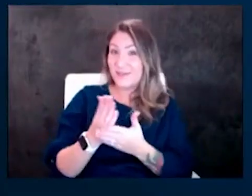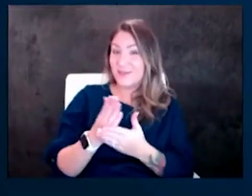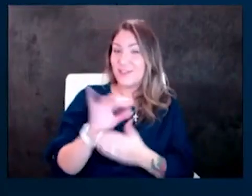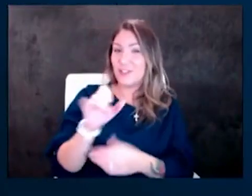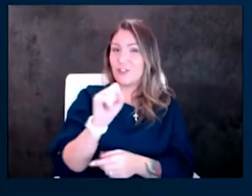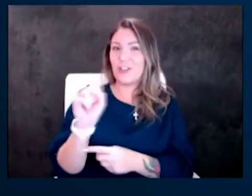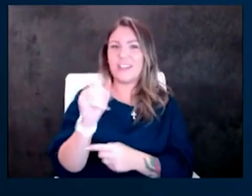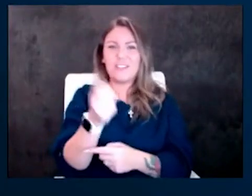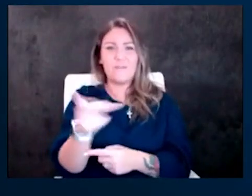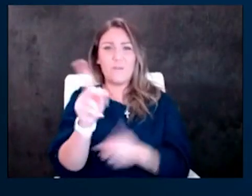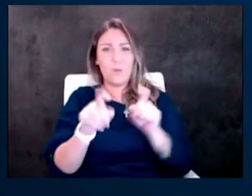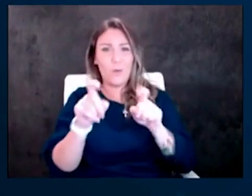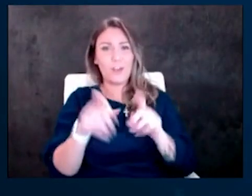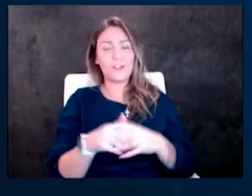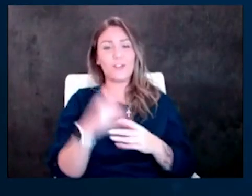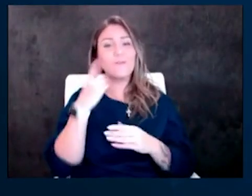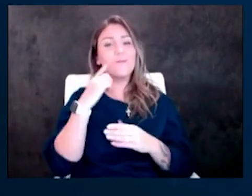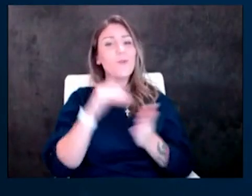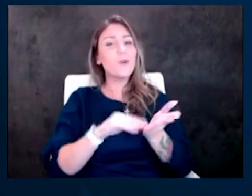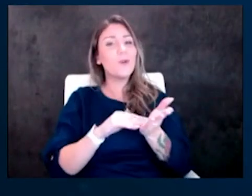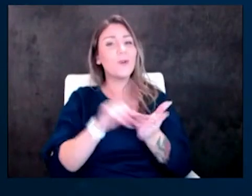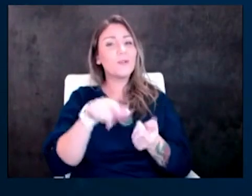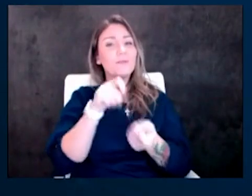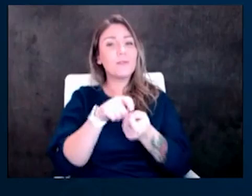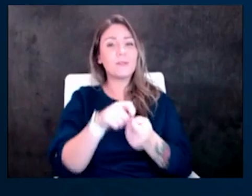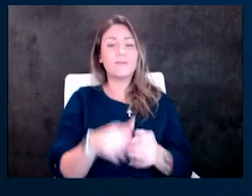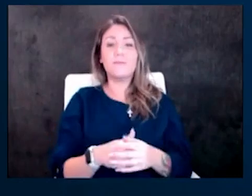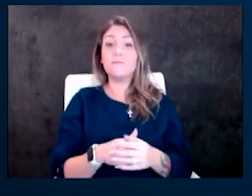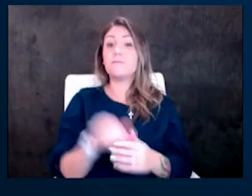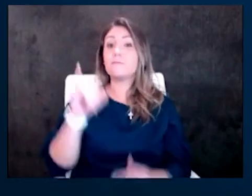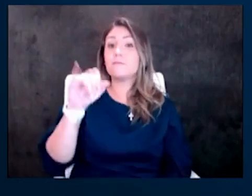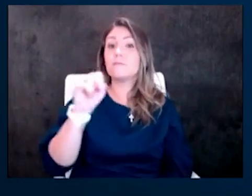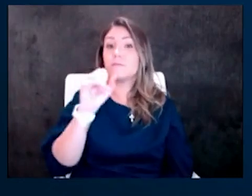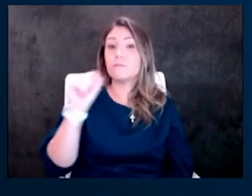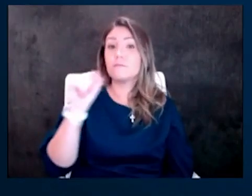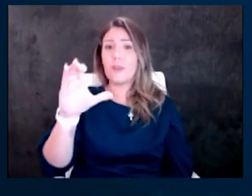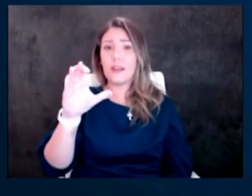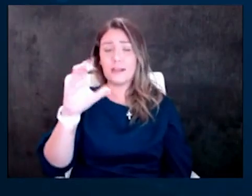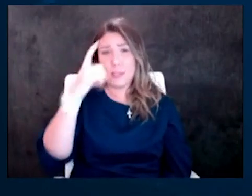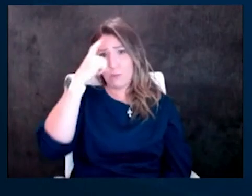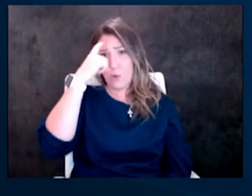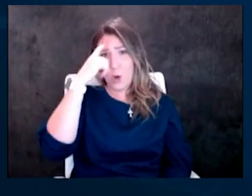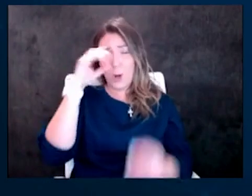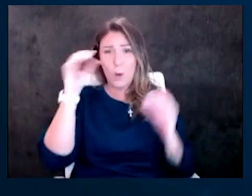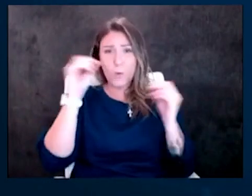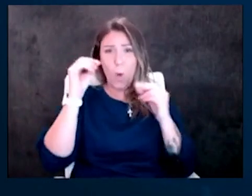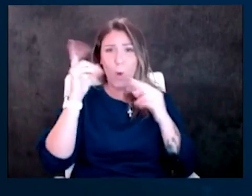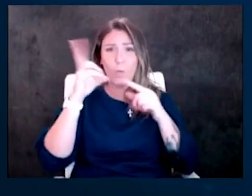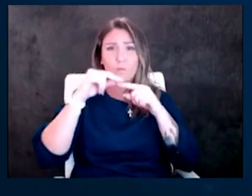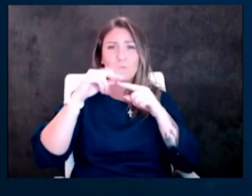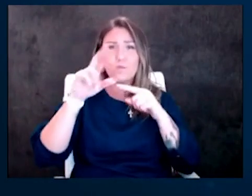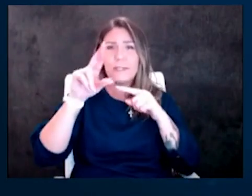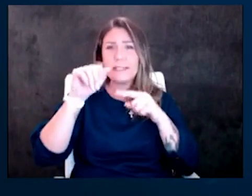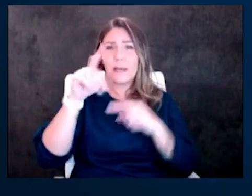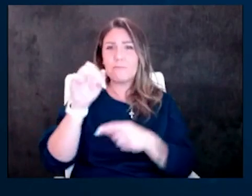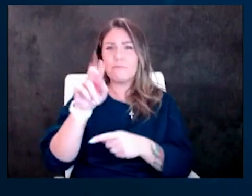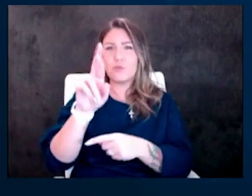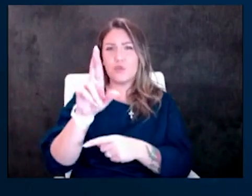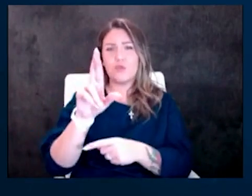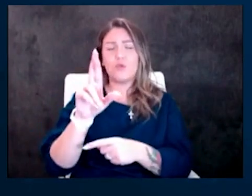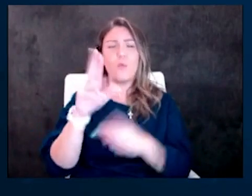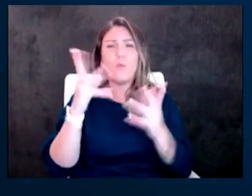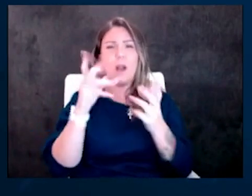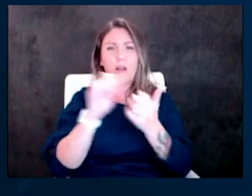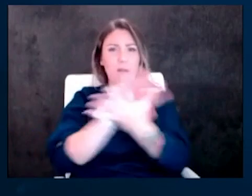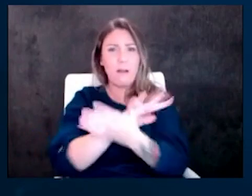here for our doctor specifically. Isaac wants to know, if the brain has no receptors, what causes headaches? I'm sure there are a lot of people